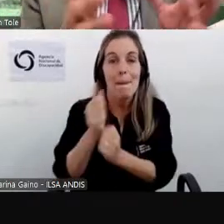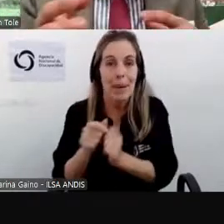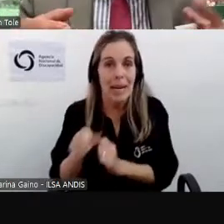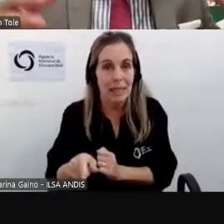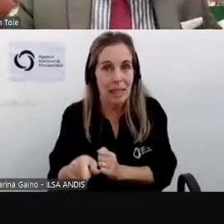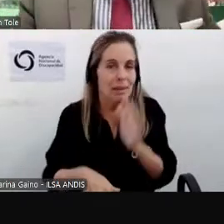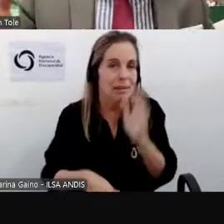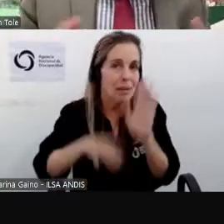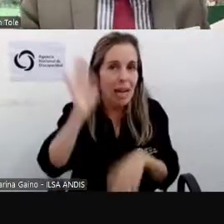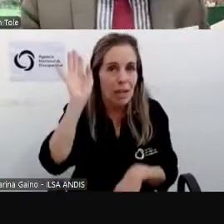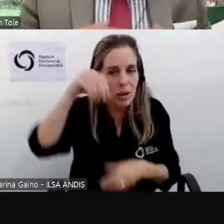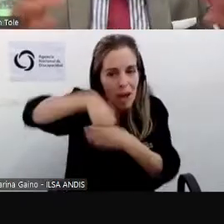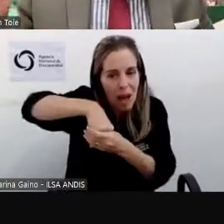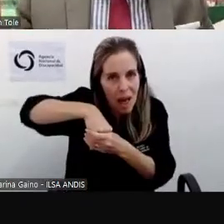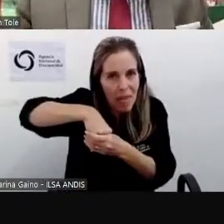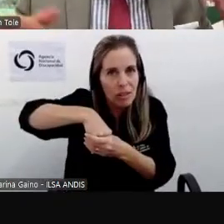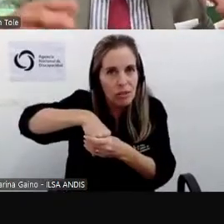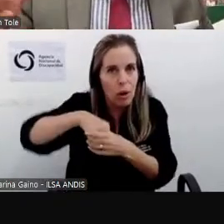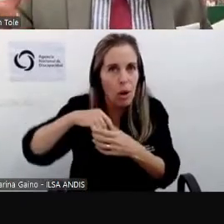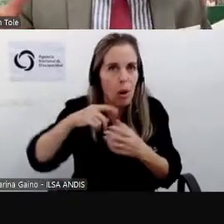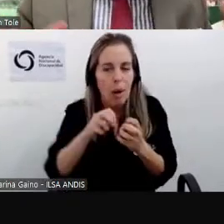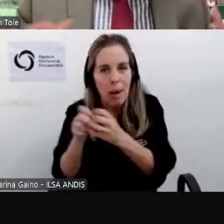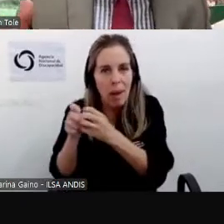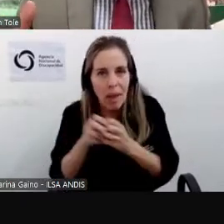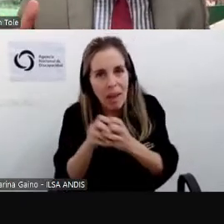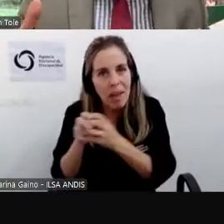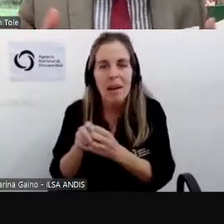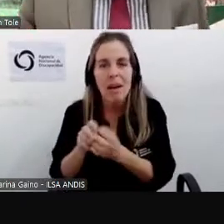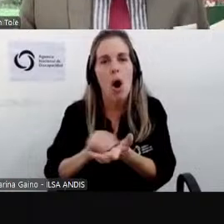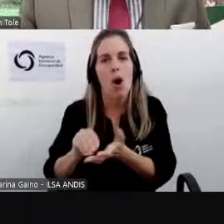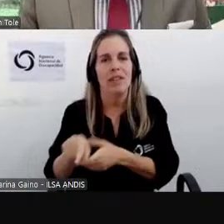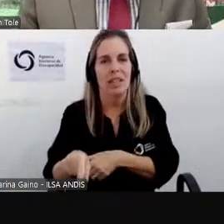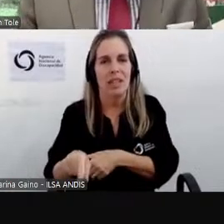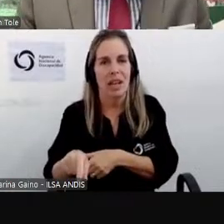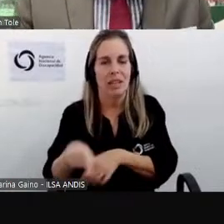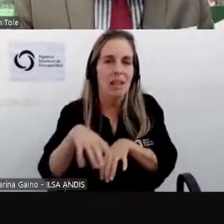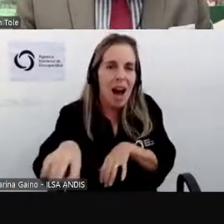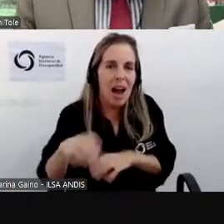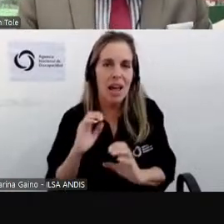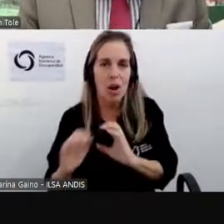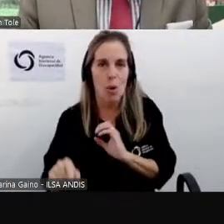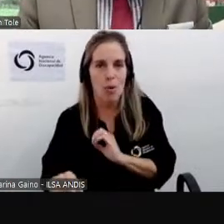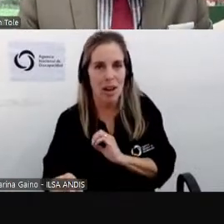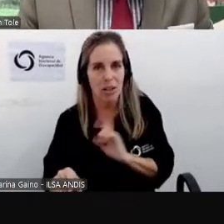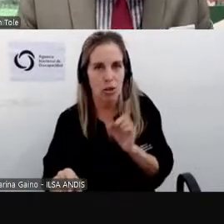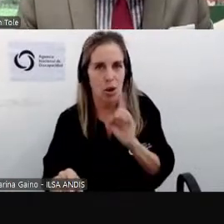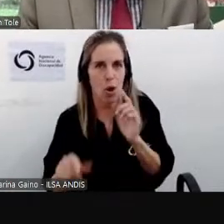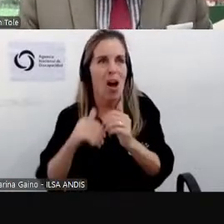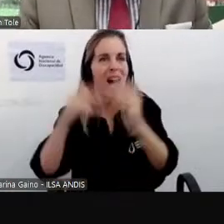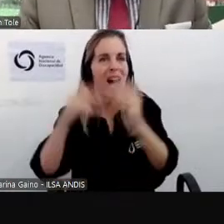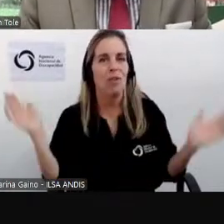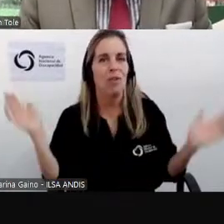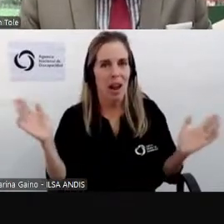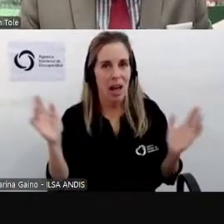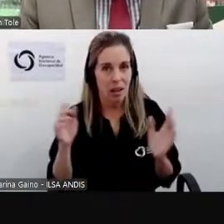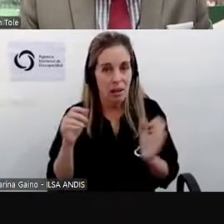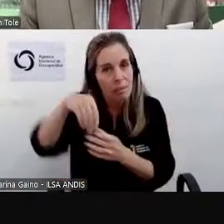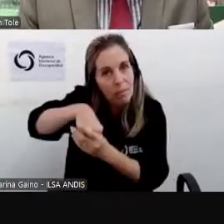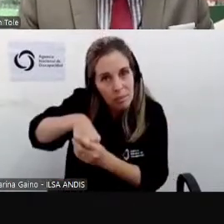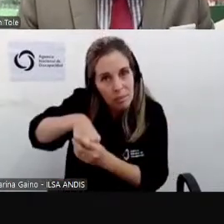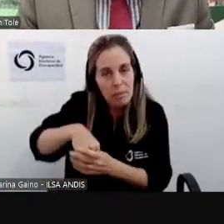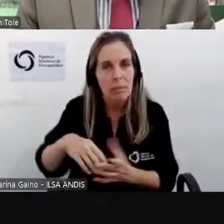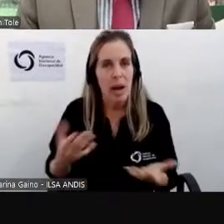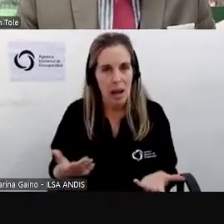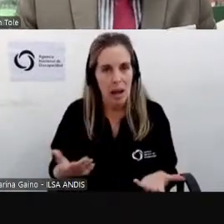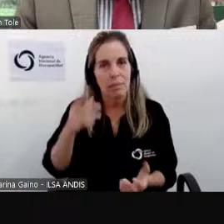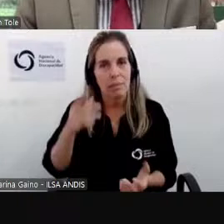policies put into practice by the company are done internally within their offices or communications areas. In order to